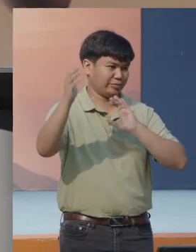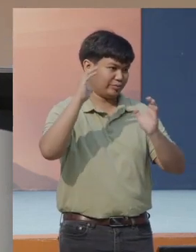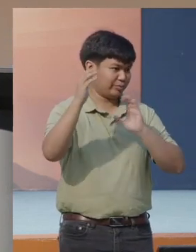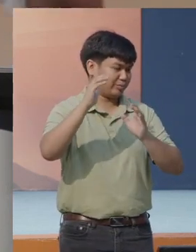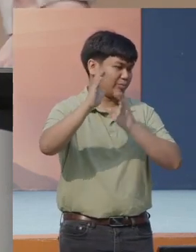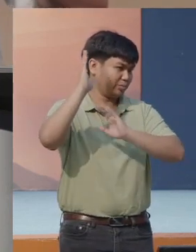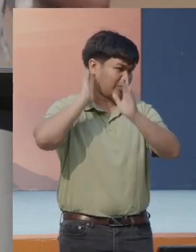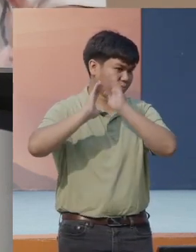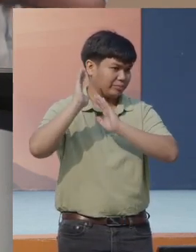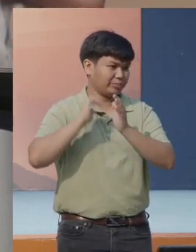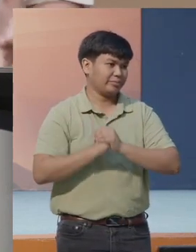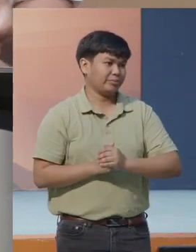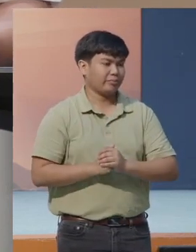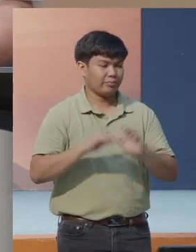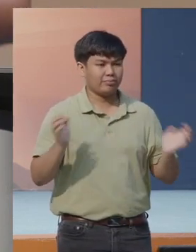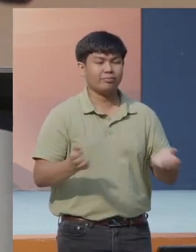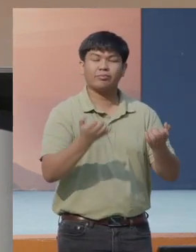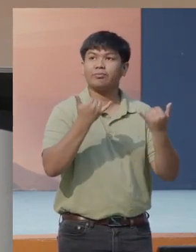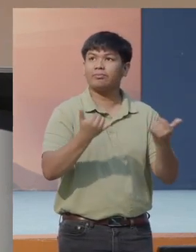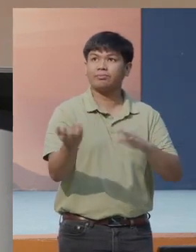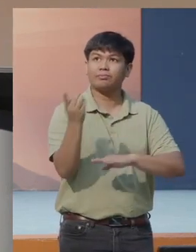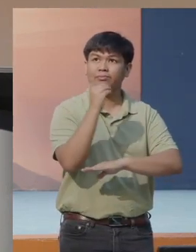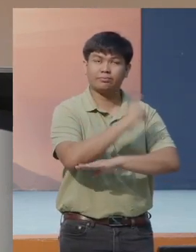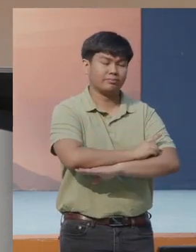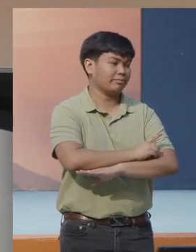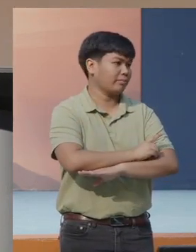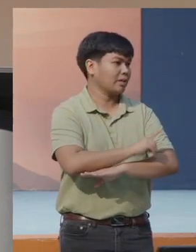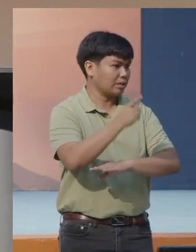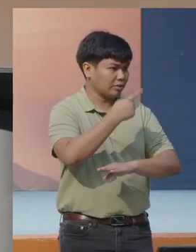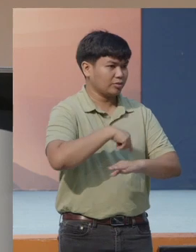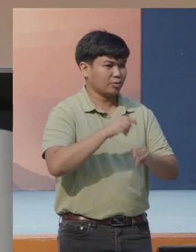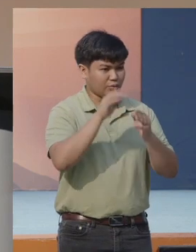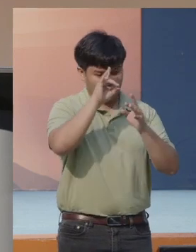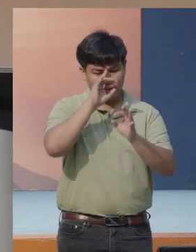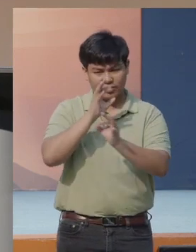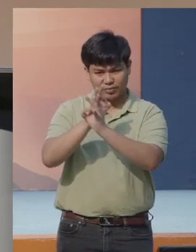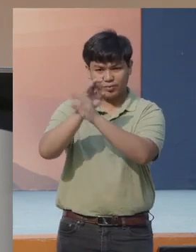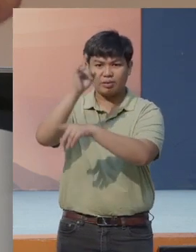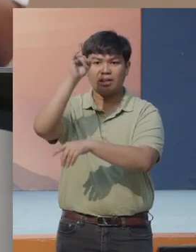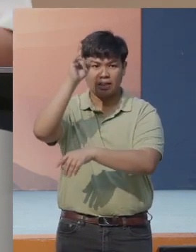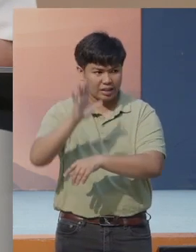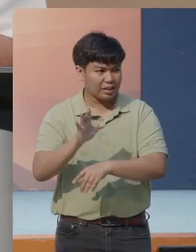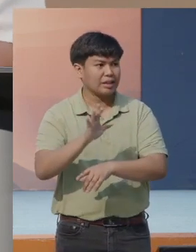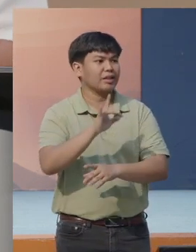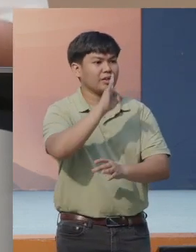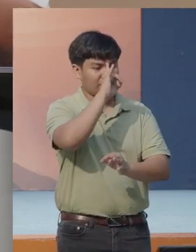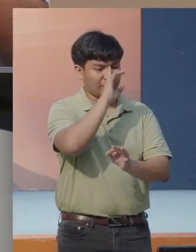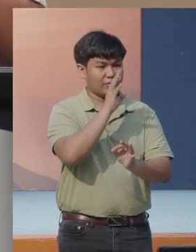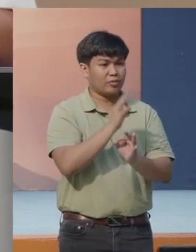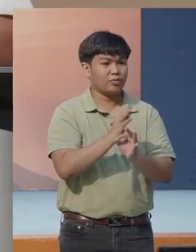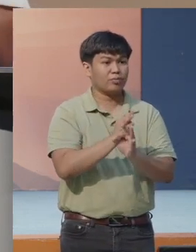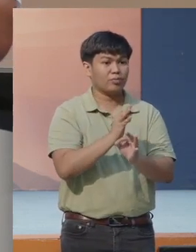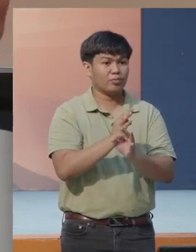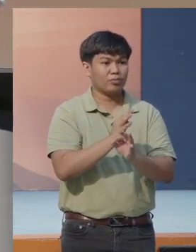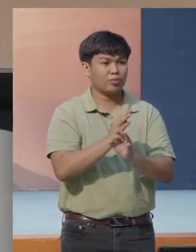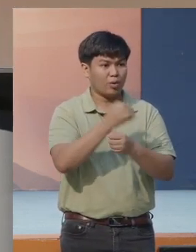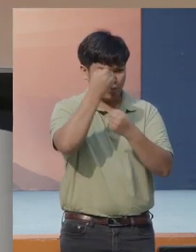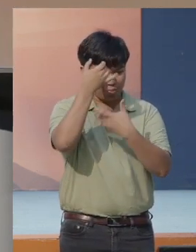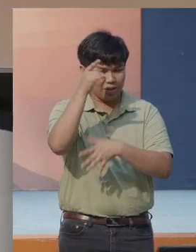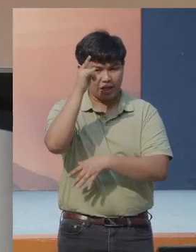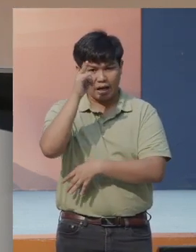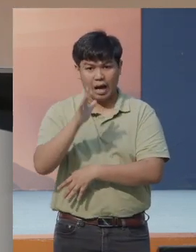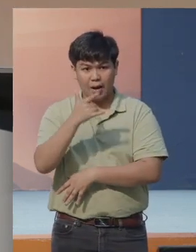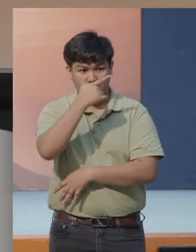truth should encourage us today na maging matuwid din po tayo at maging tapat din po tayong mga anak ng